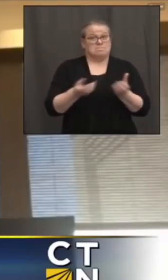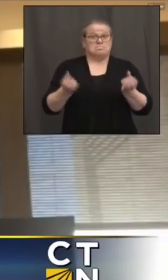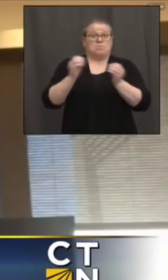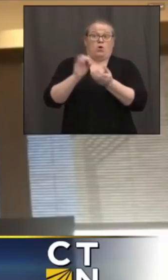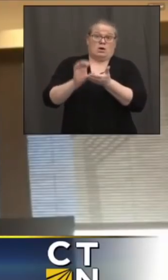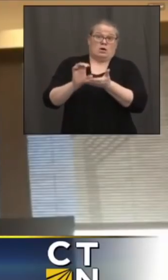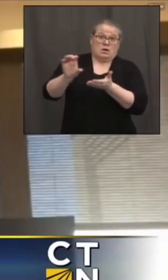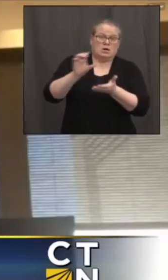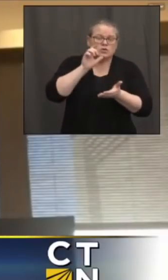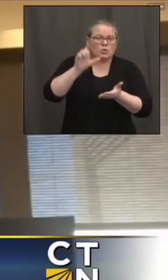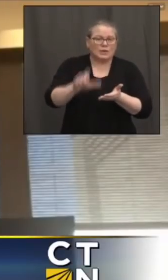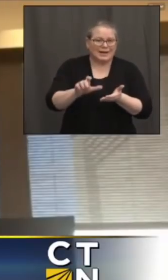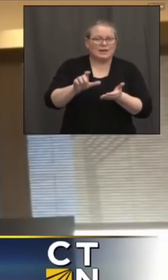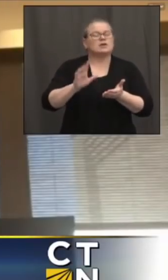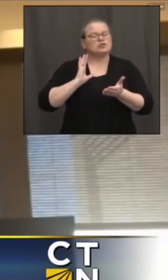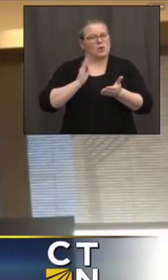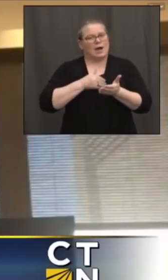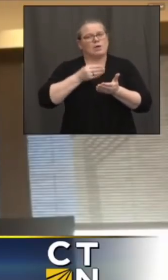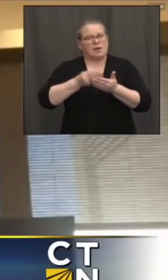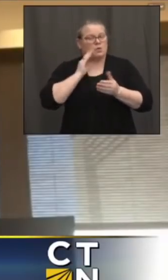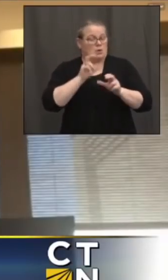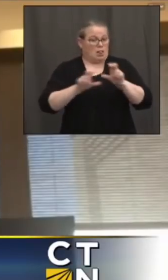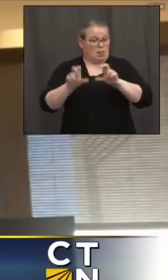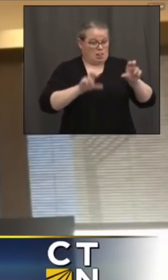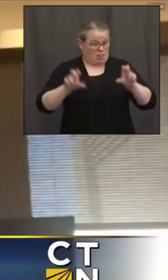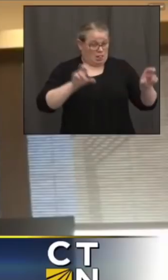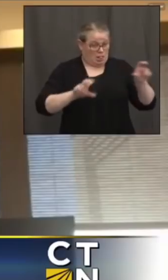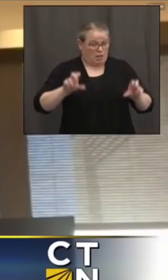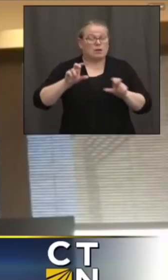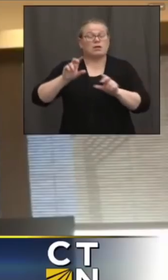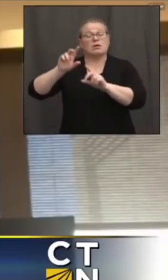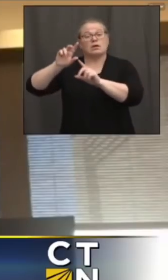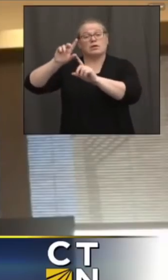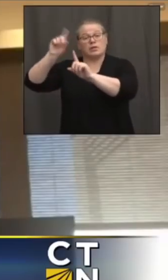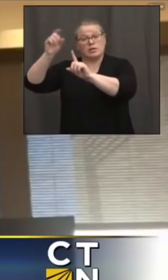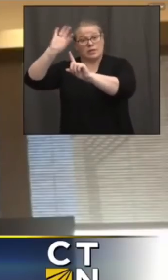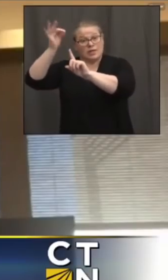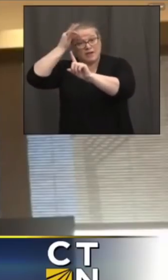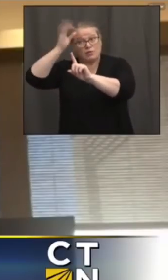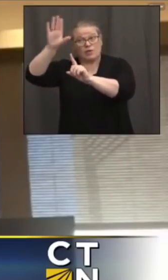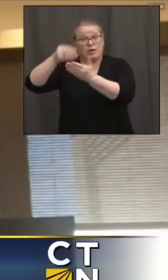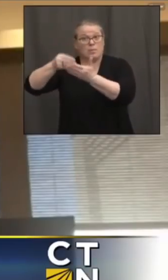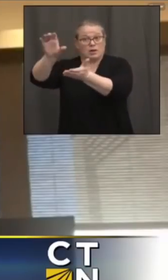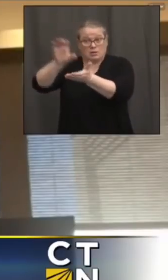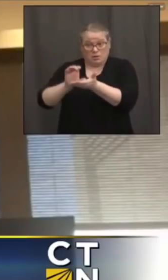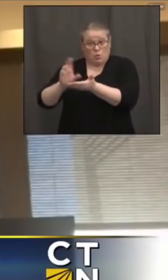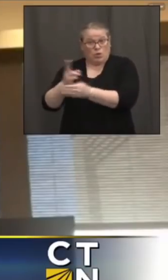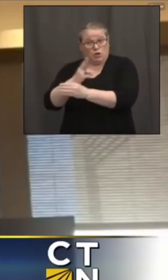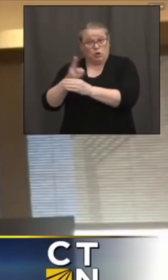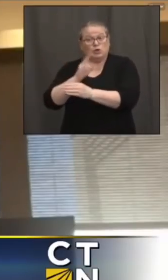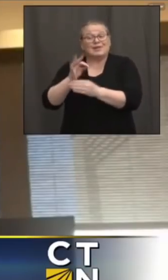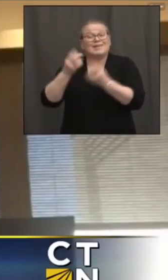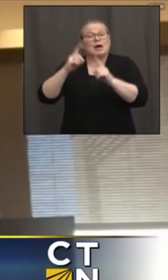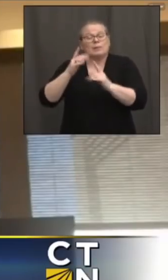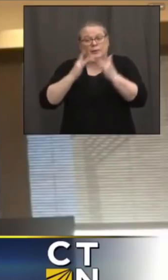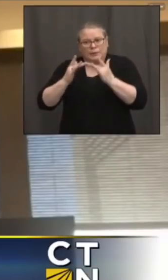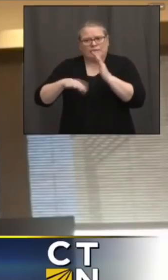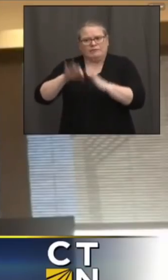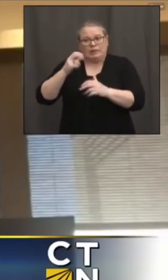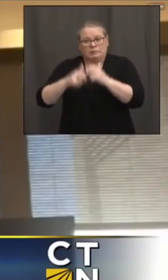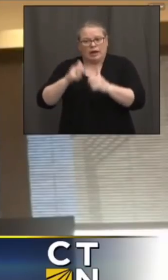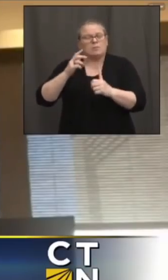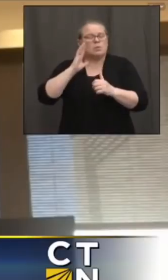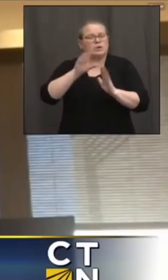And if there are any gaps thereafter, then certainly we'll consider general fund support. But there's quite a bit of work to do that they've been tasked by the